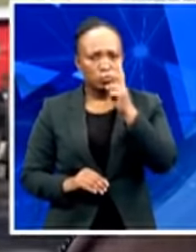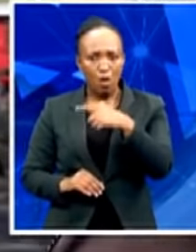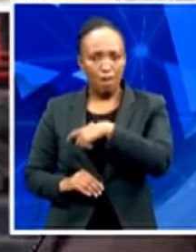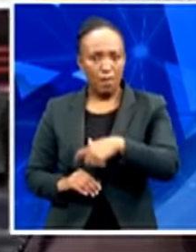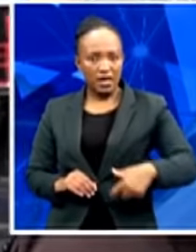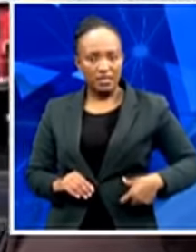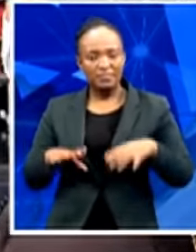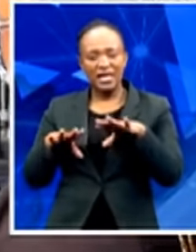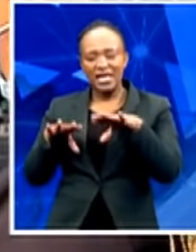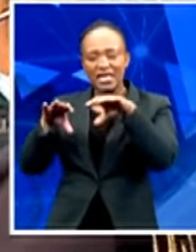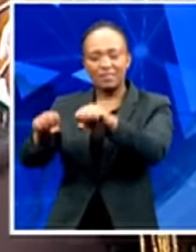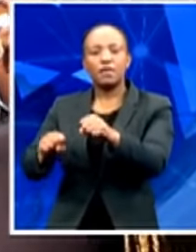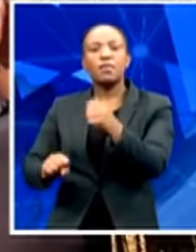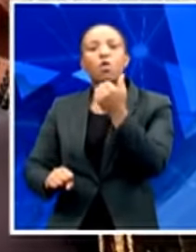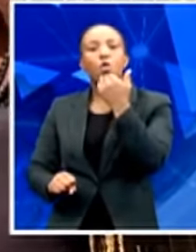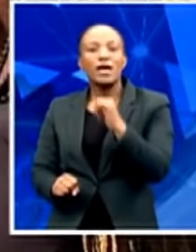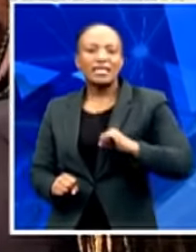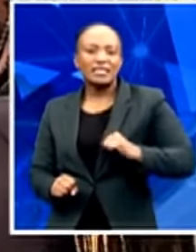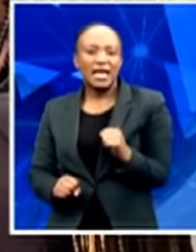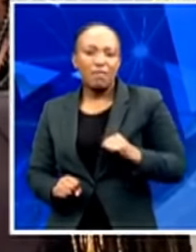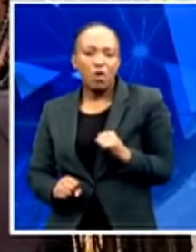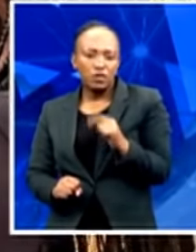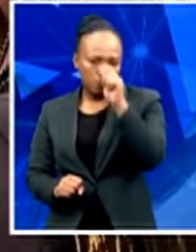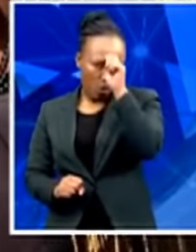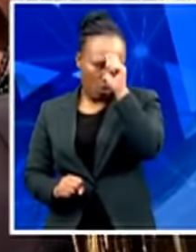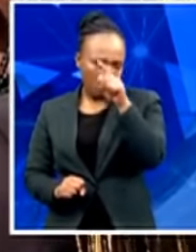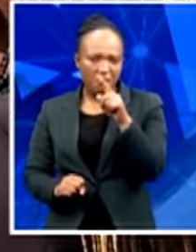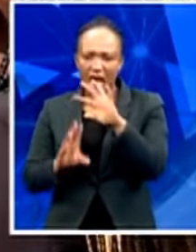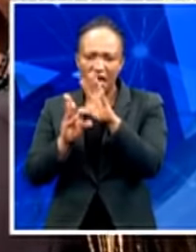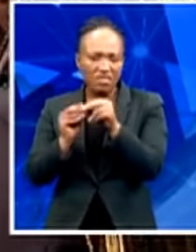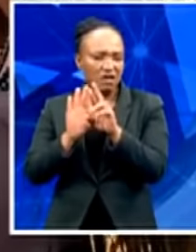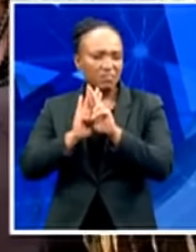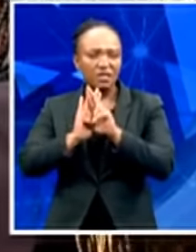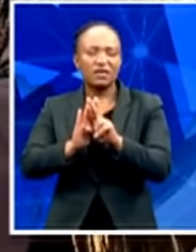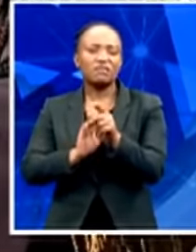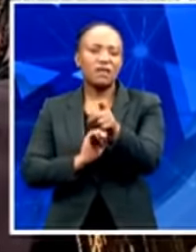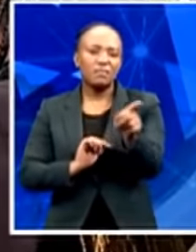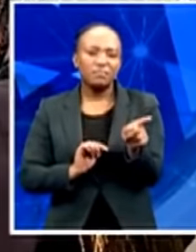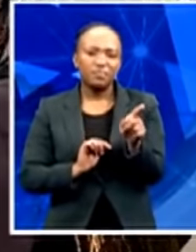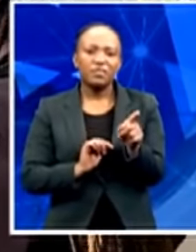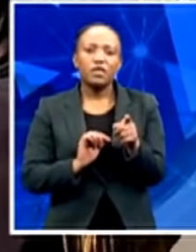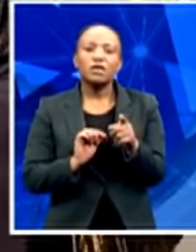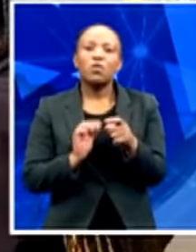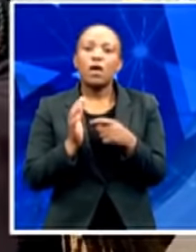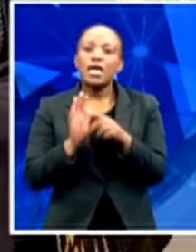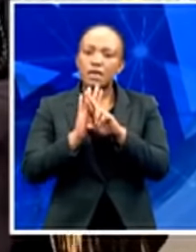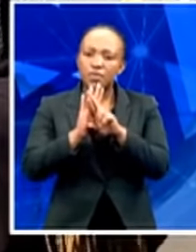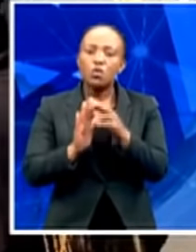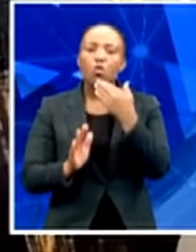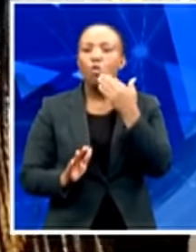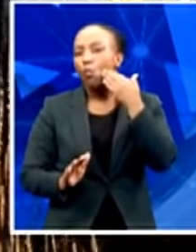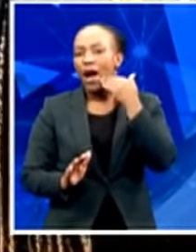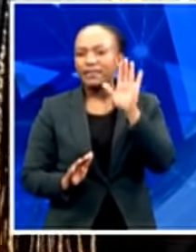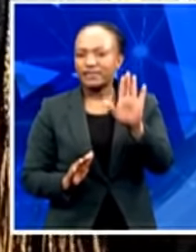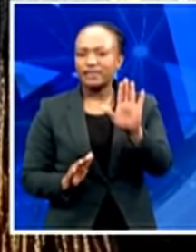just represents them in everything that he does. He represents the white's interests, and we're the only one who can provide solutions here.